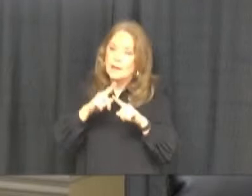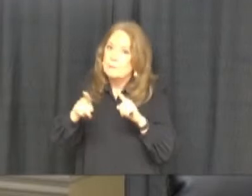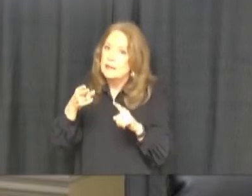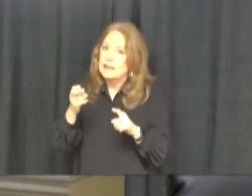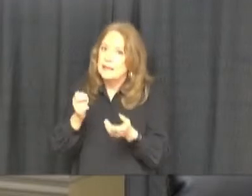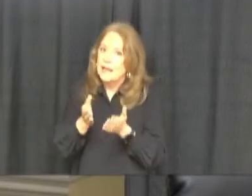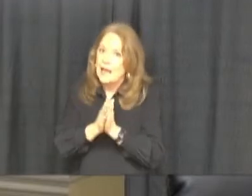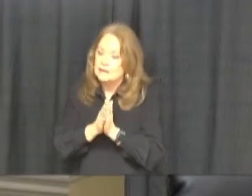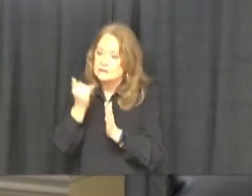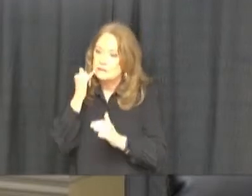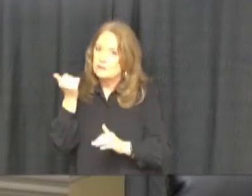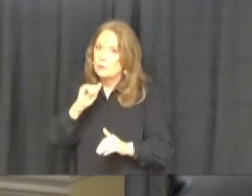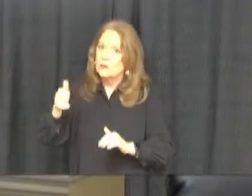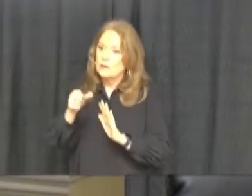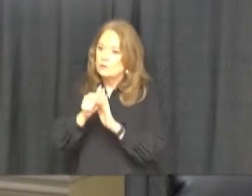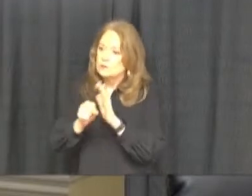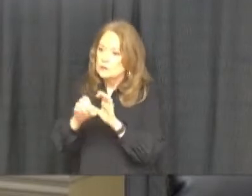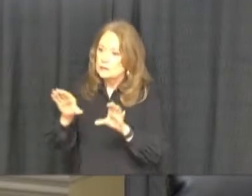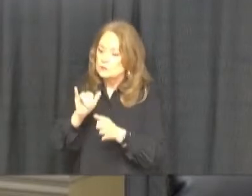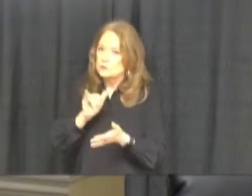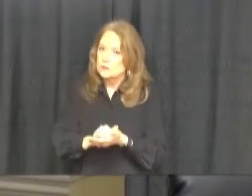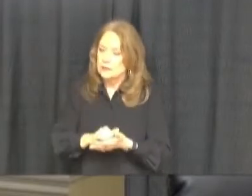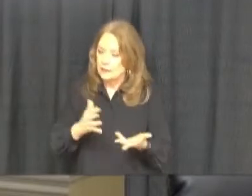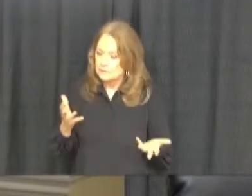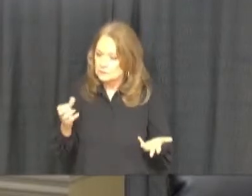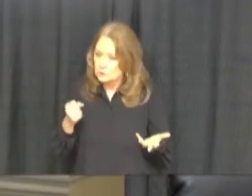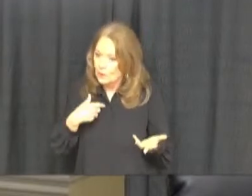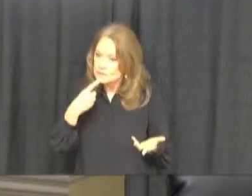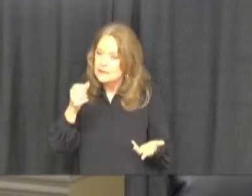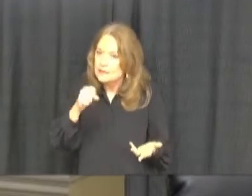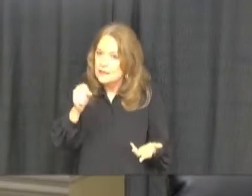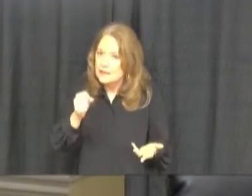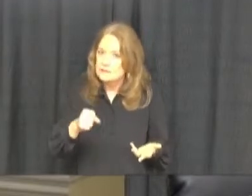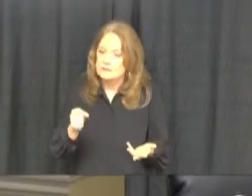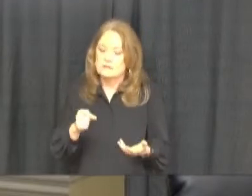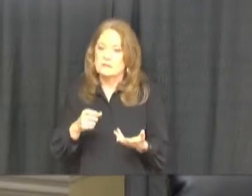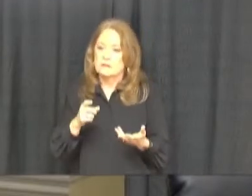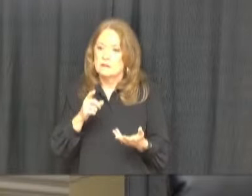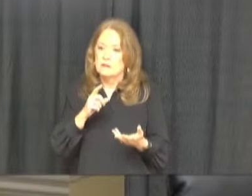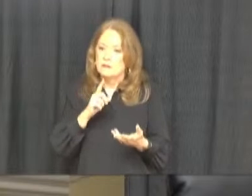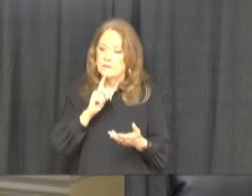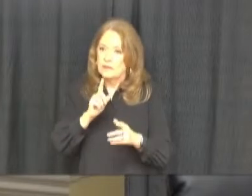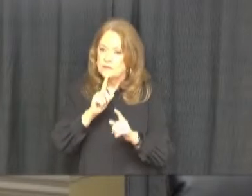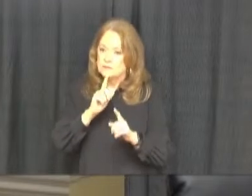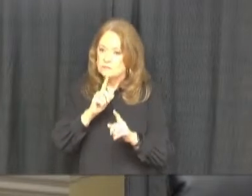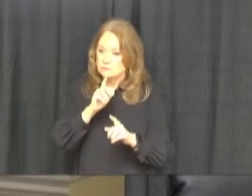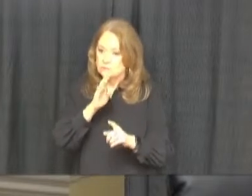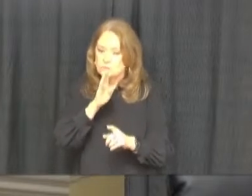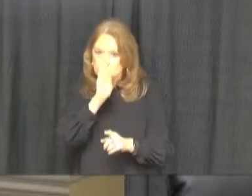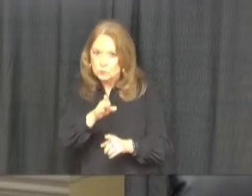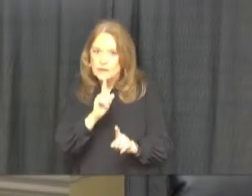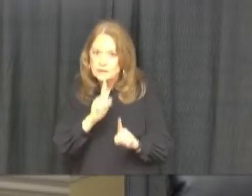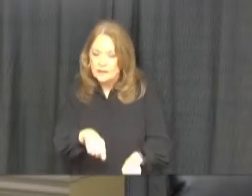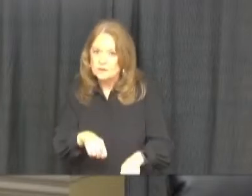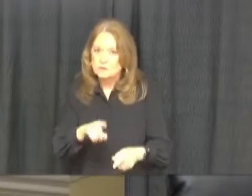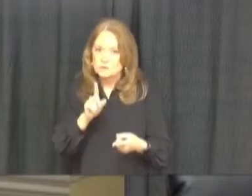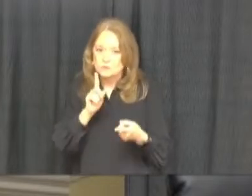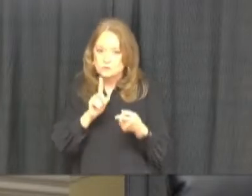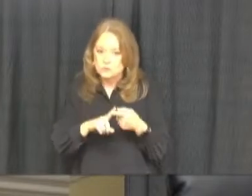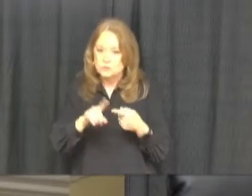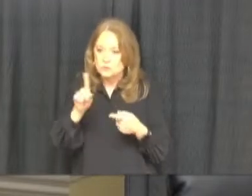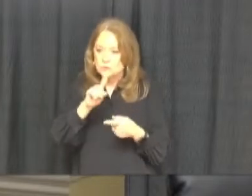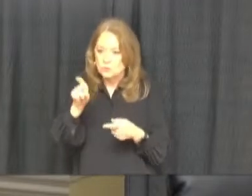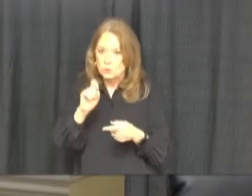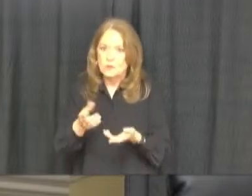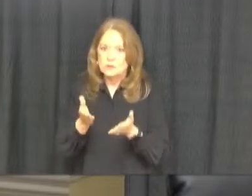he asked if there was other states doing that. Okay, and so I'm saying that yes. get to the questions. That's a direct answer to a question